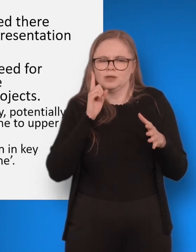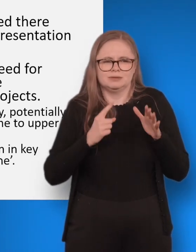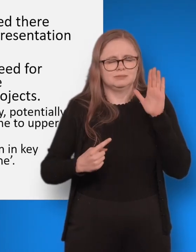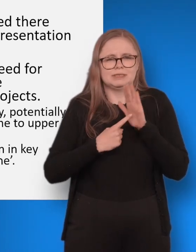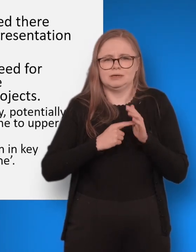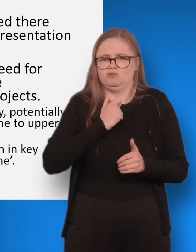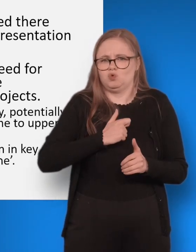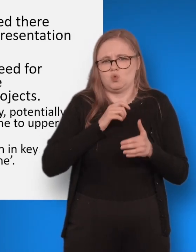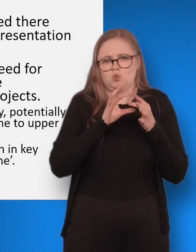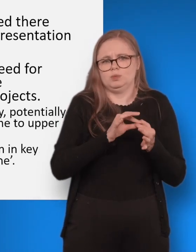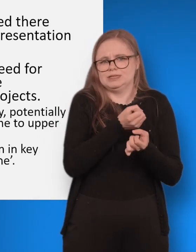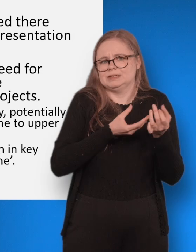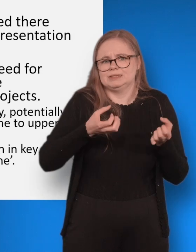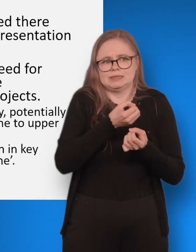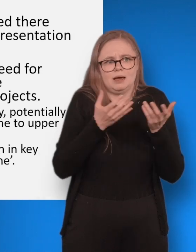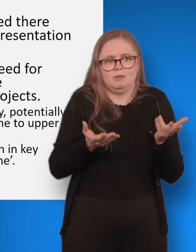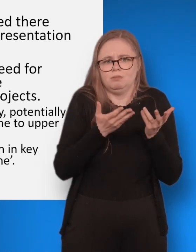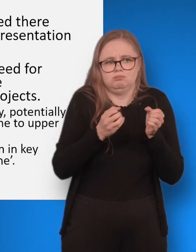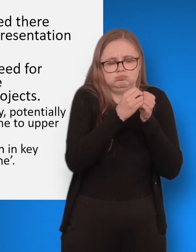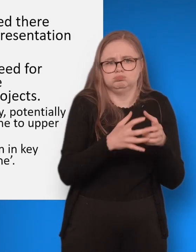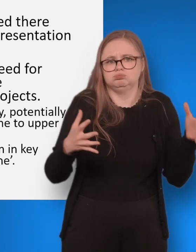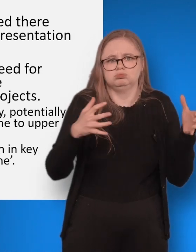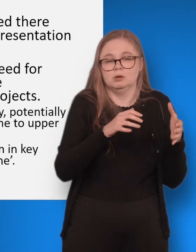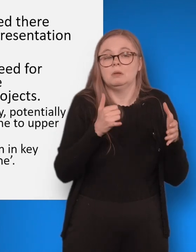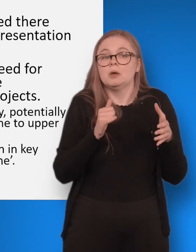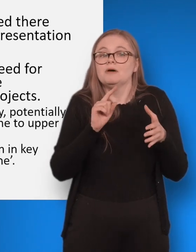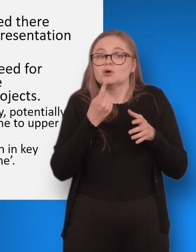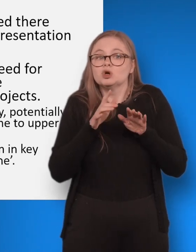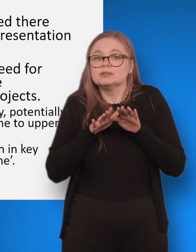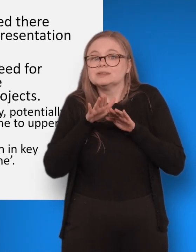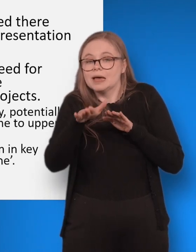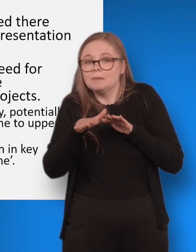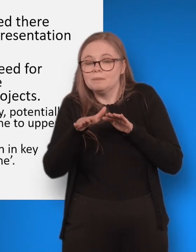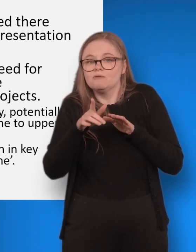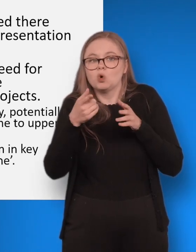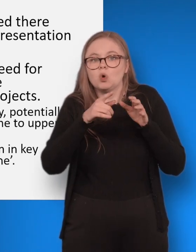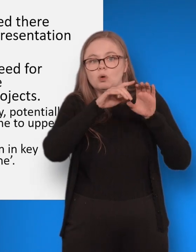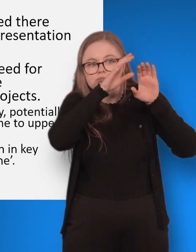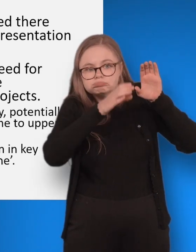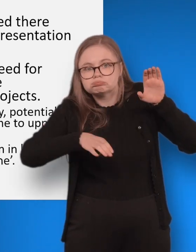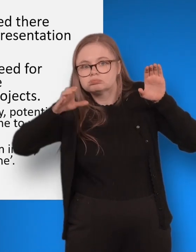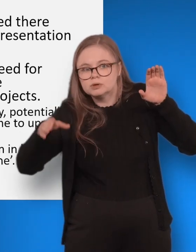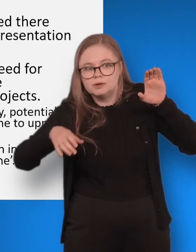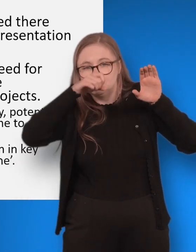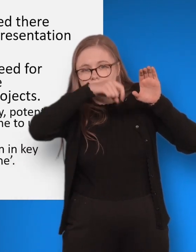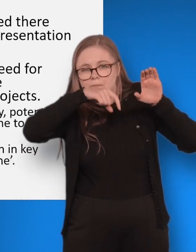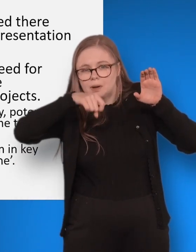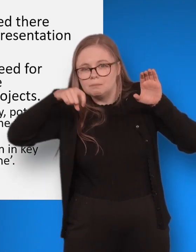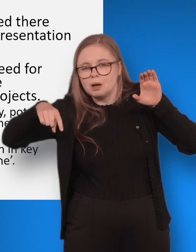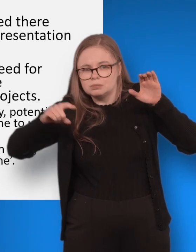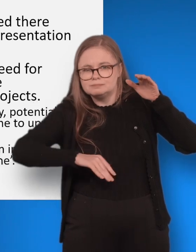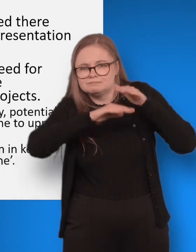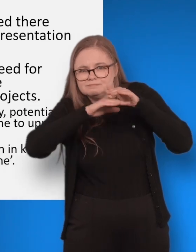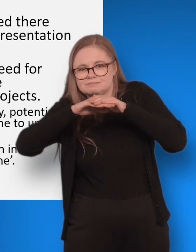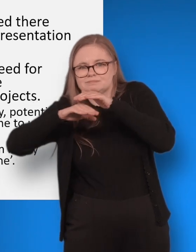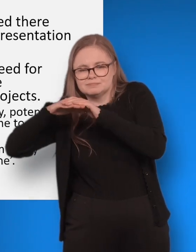within STEM, and maybe the first step in patching what we call the leaky